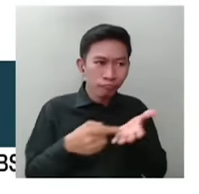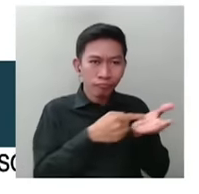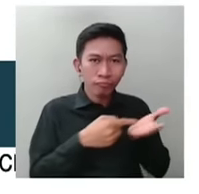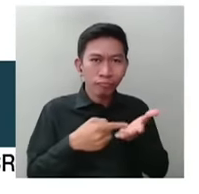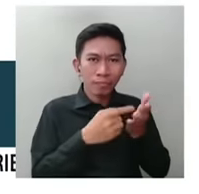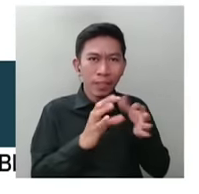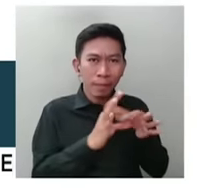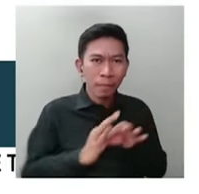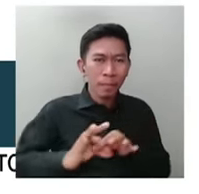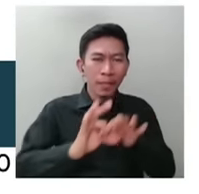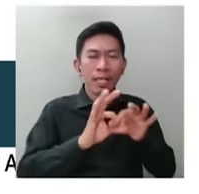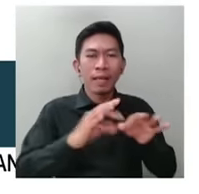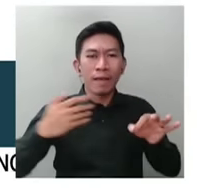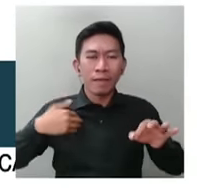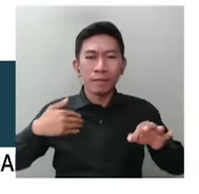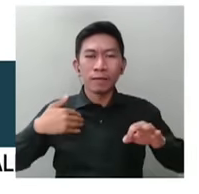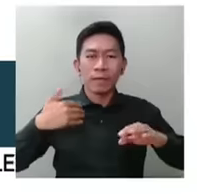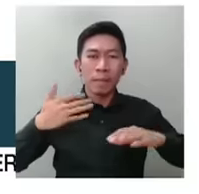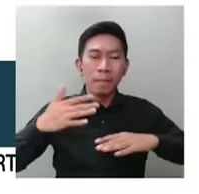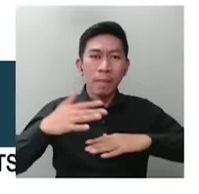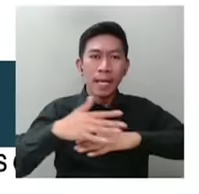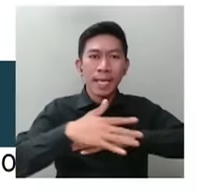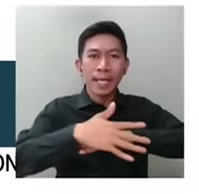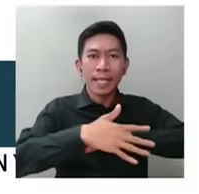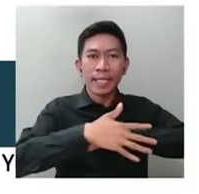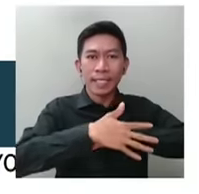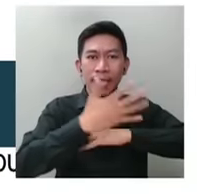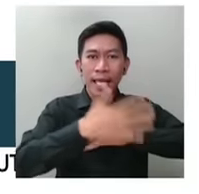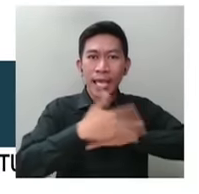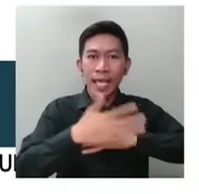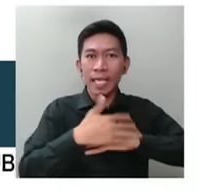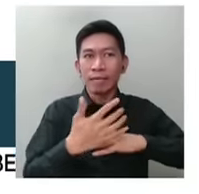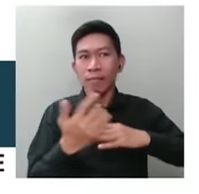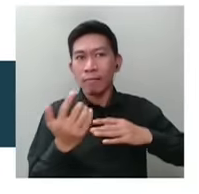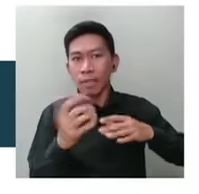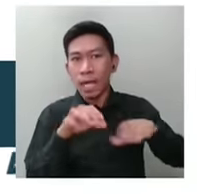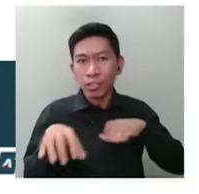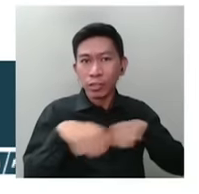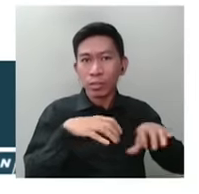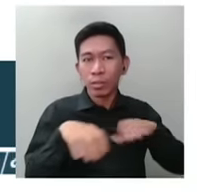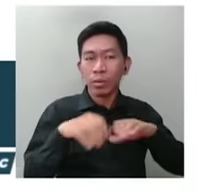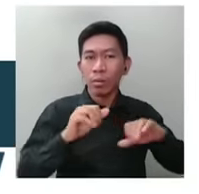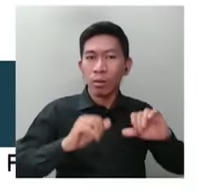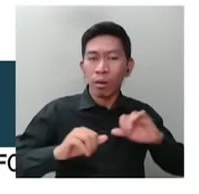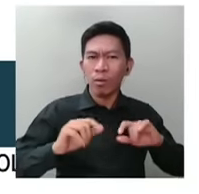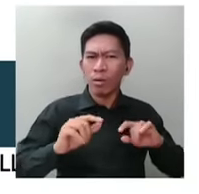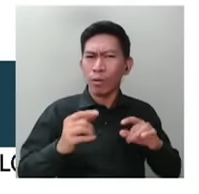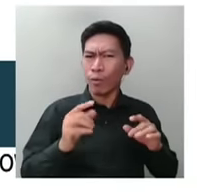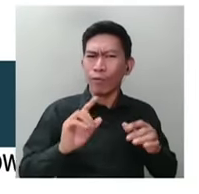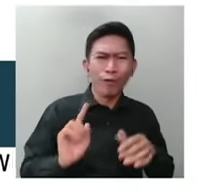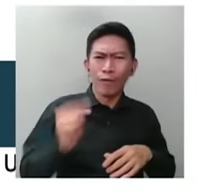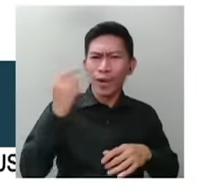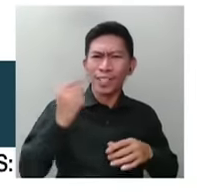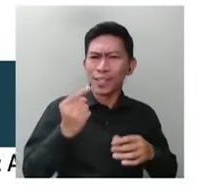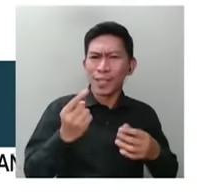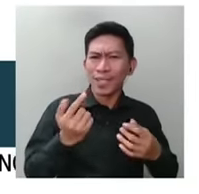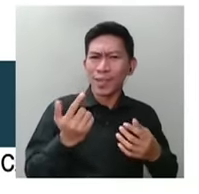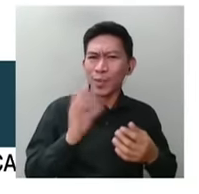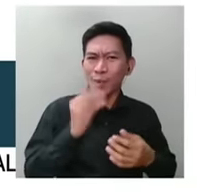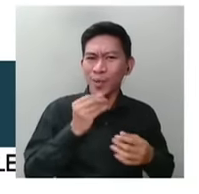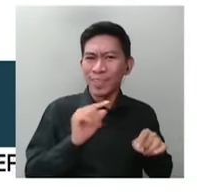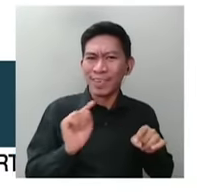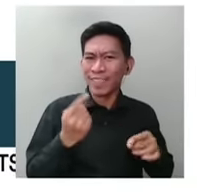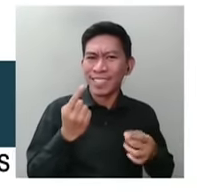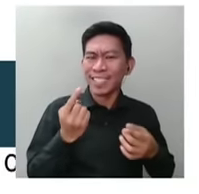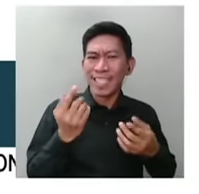a maritime exercises as well, who's going to go first? I think that's what they're protective